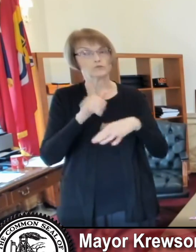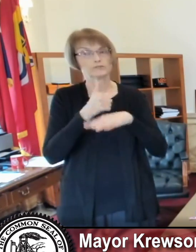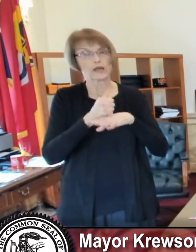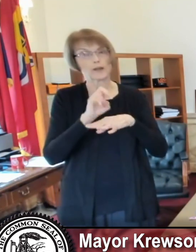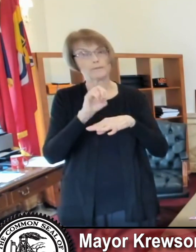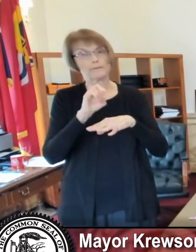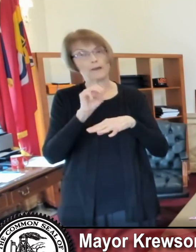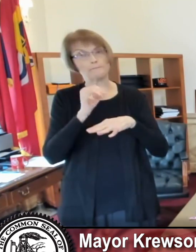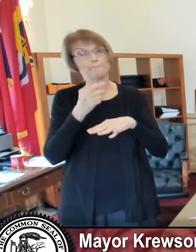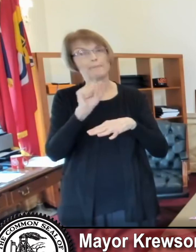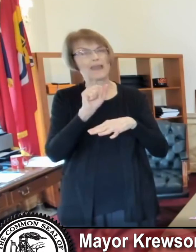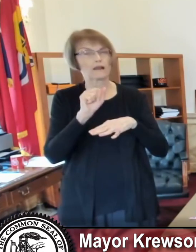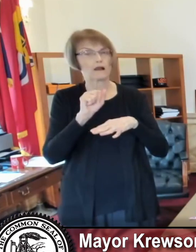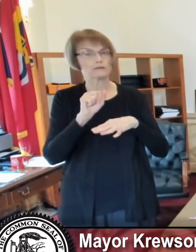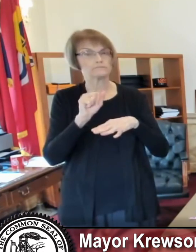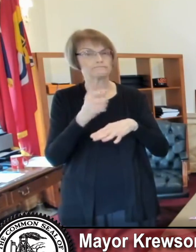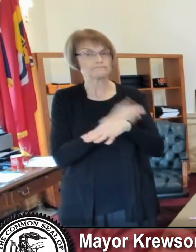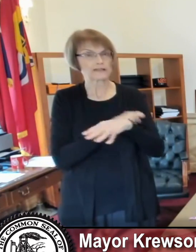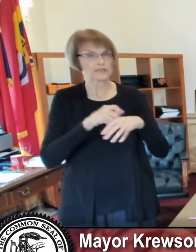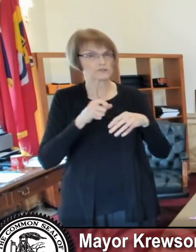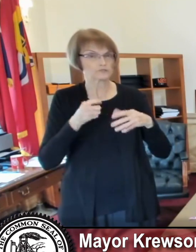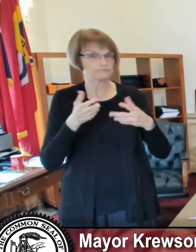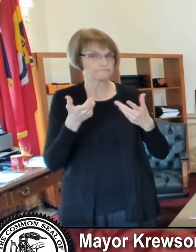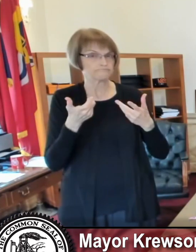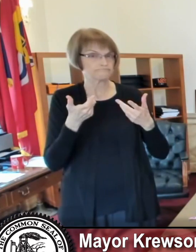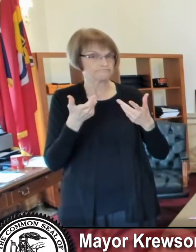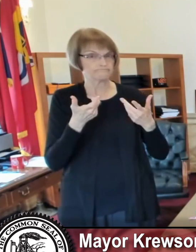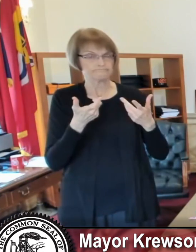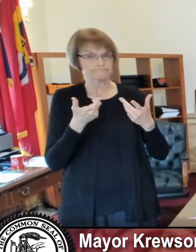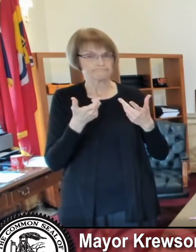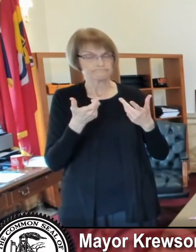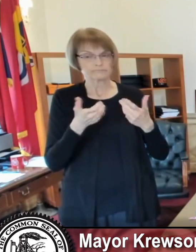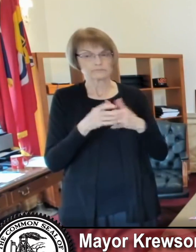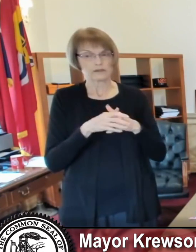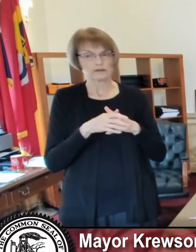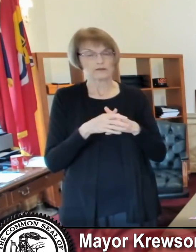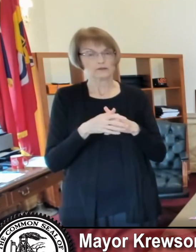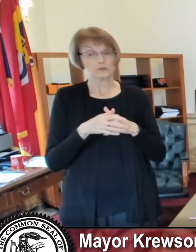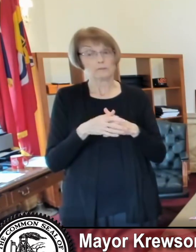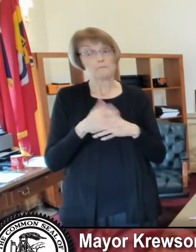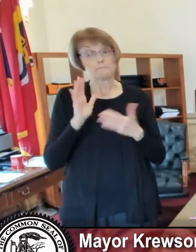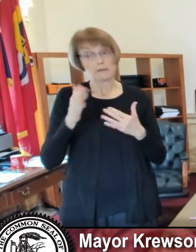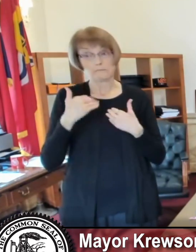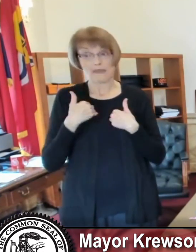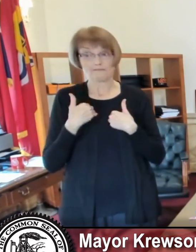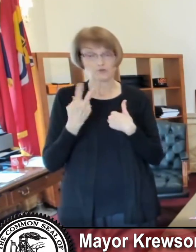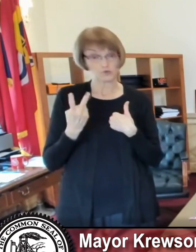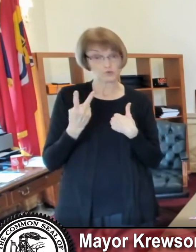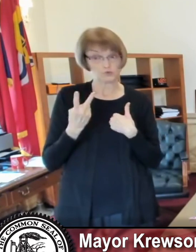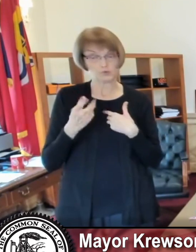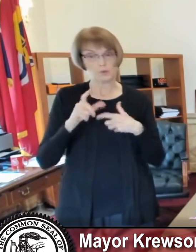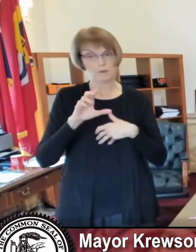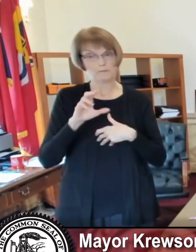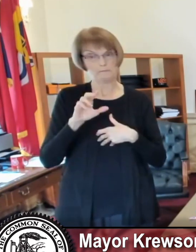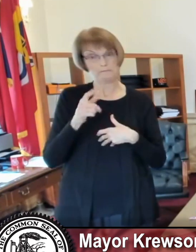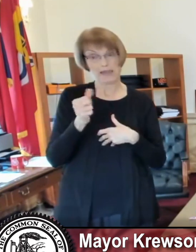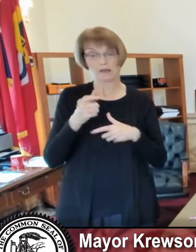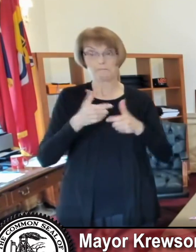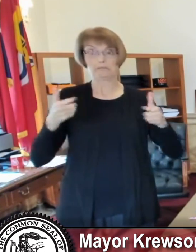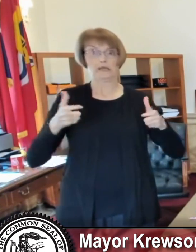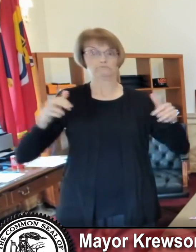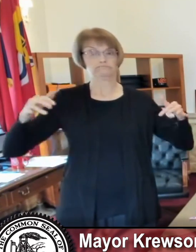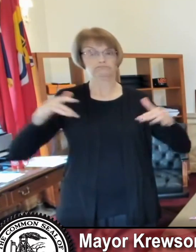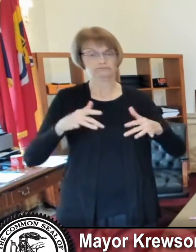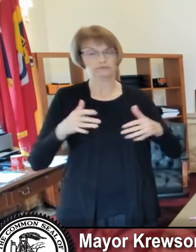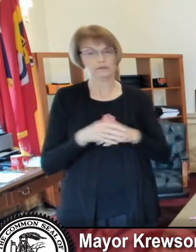child who's over 6 to 17, I think it is. And that, of course, is income